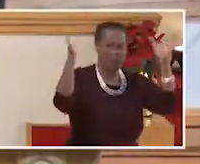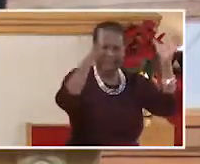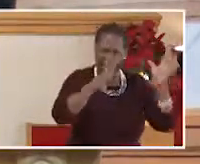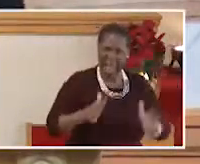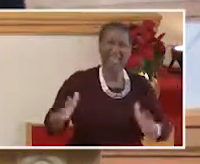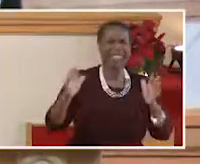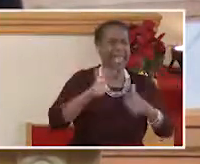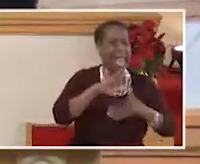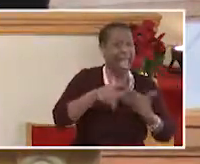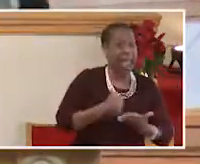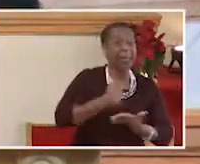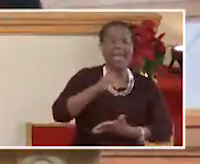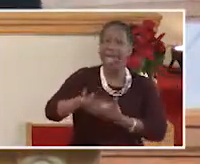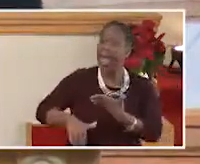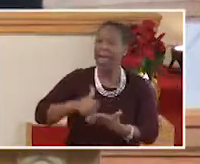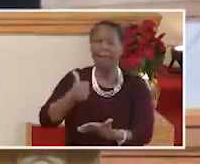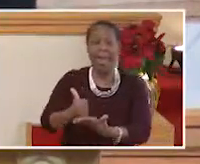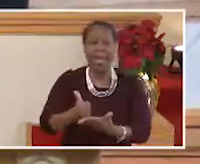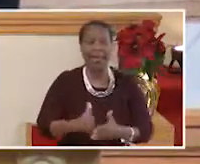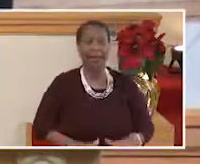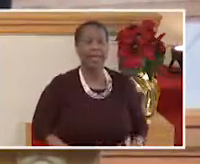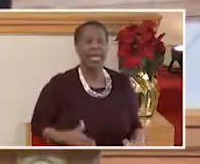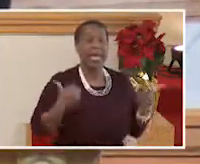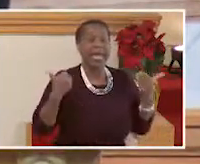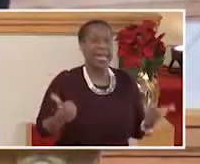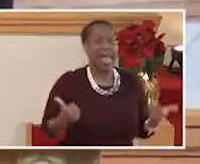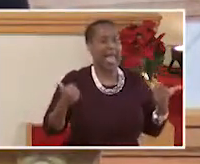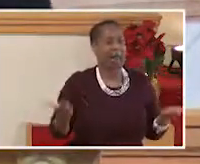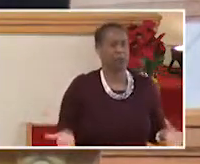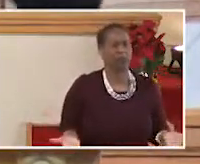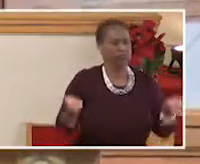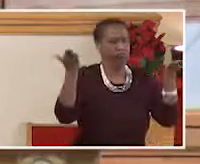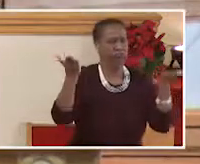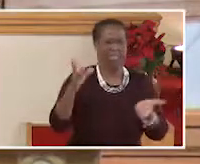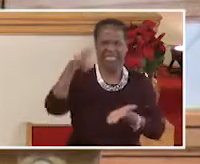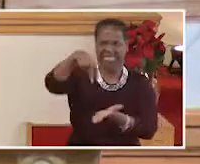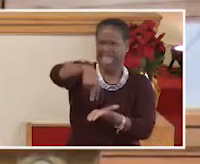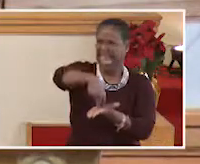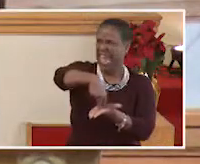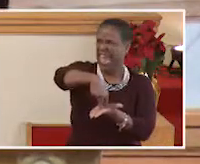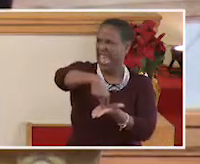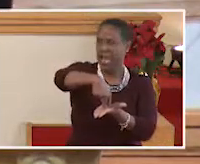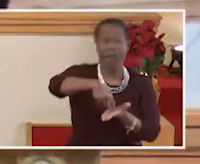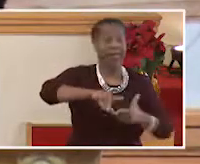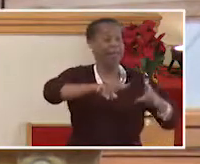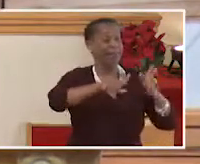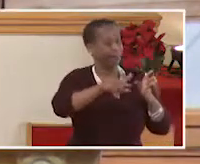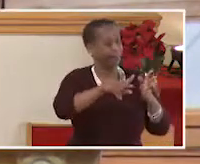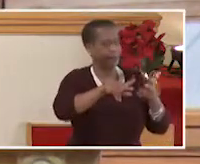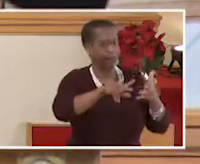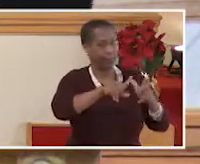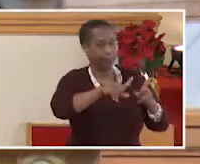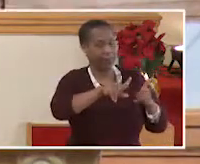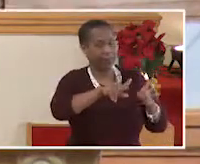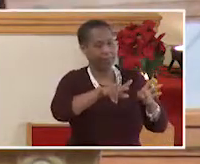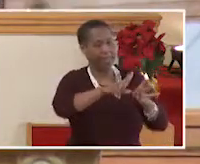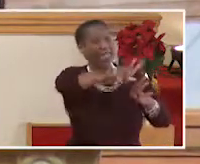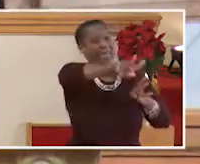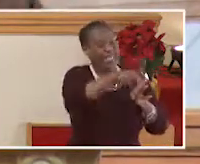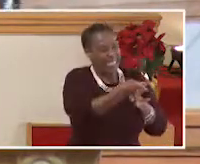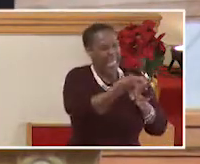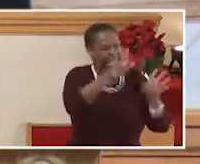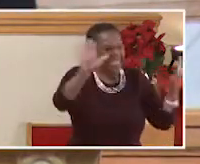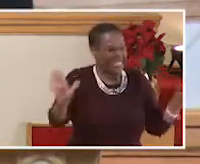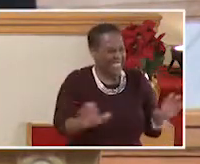Amen, amen. And we're going to ask now if you will stand to your feet, because Second Sunday is a Sunday we reserve for our